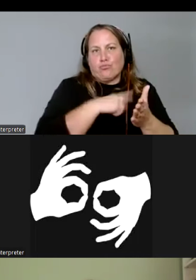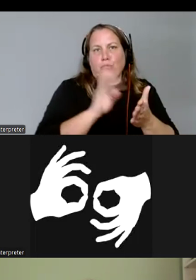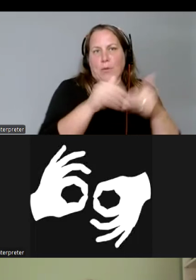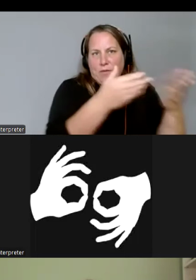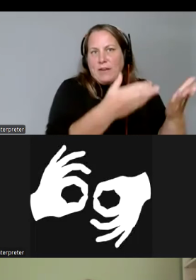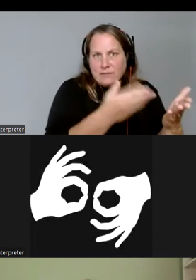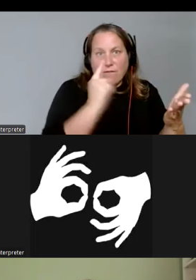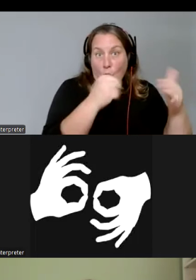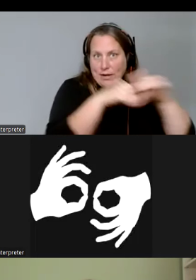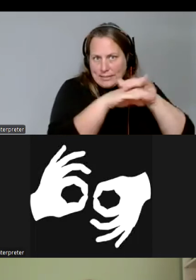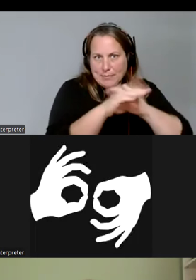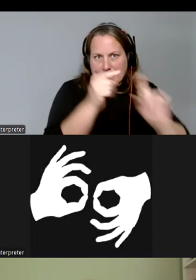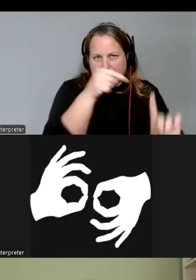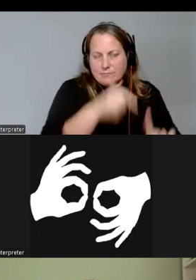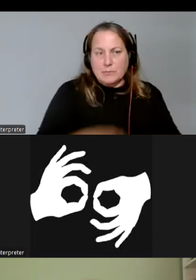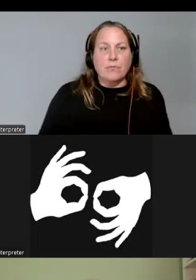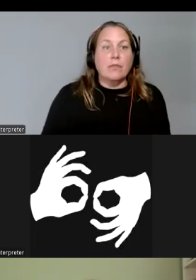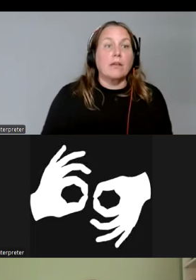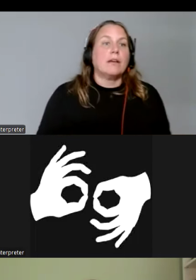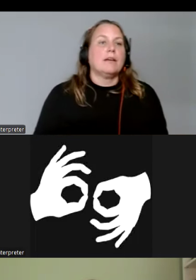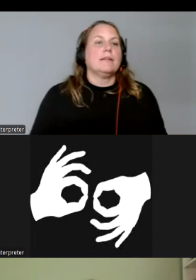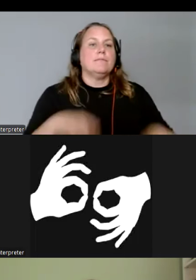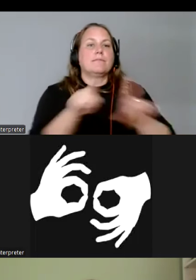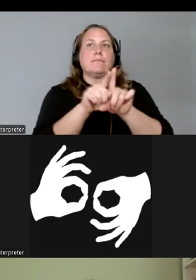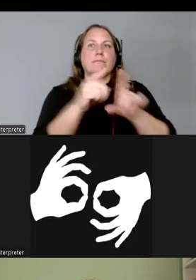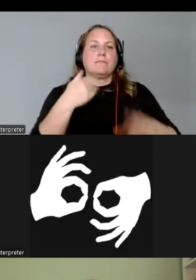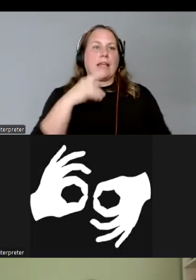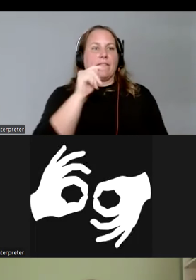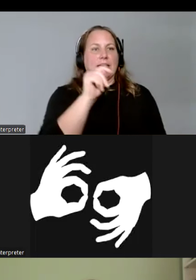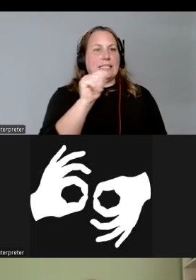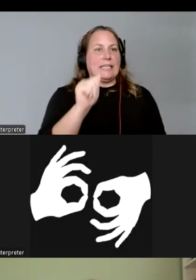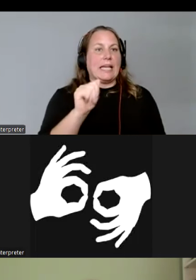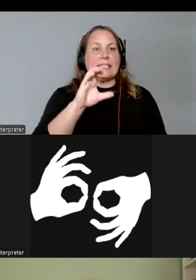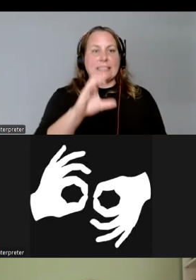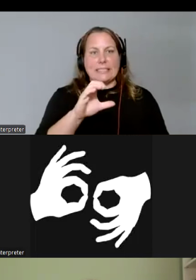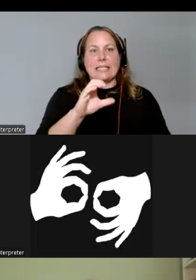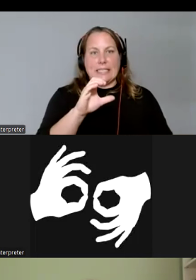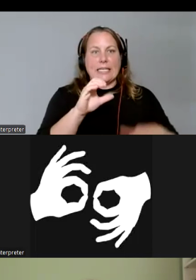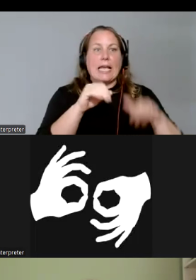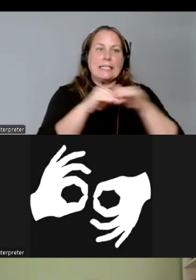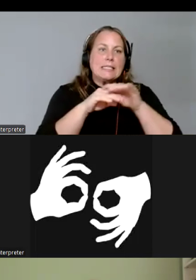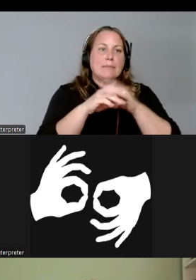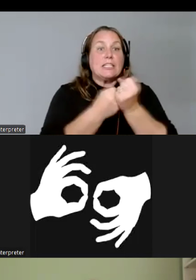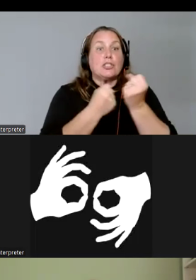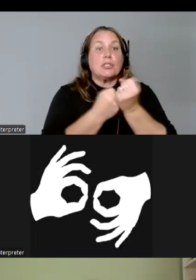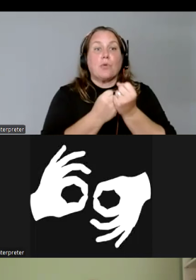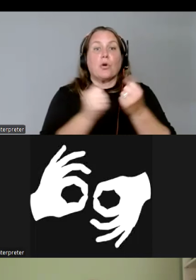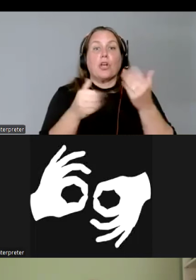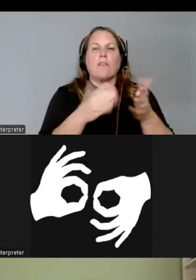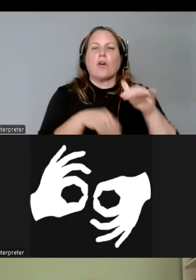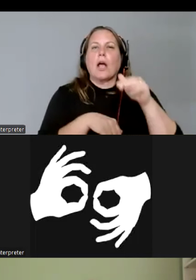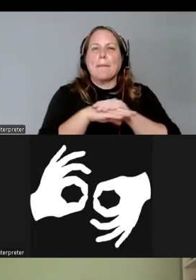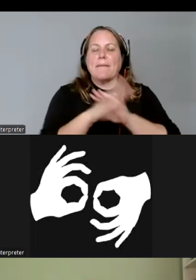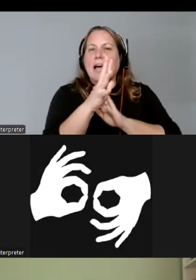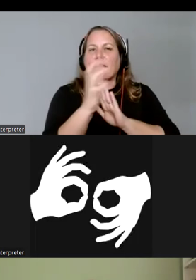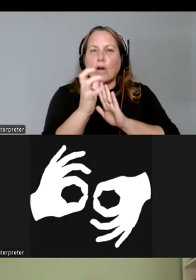Um, in addition, there is a TC accessibility support being offered. Currently, it's up to